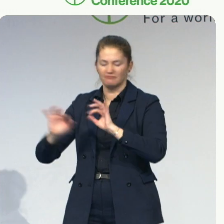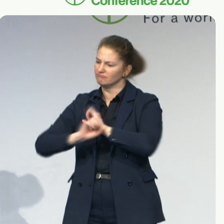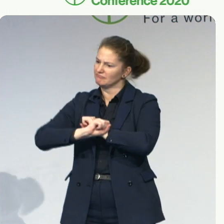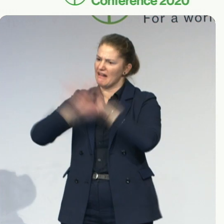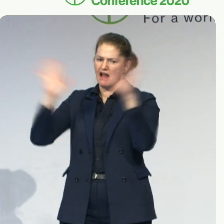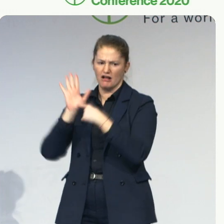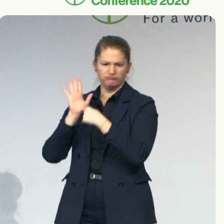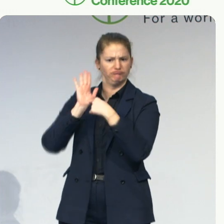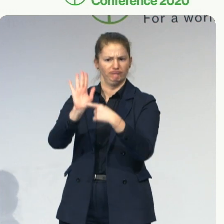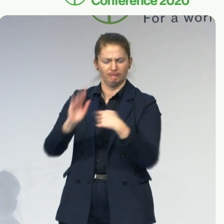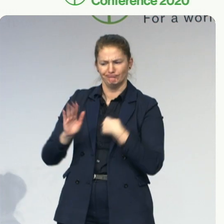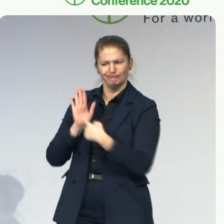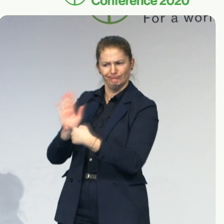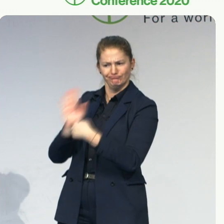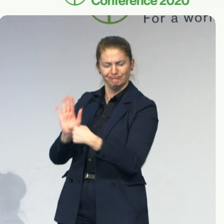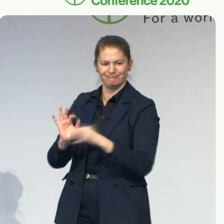for that.